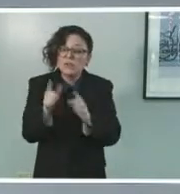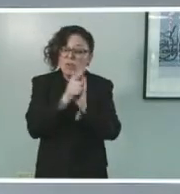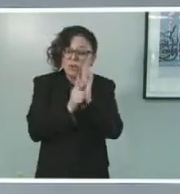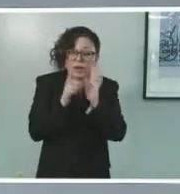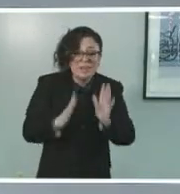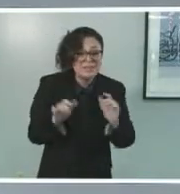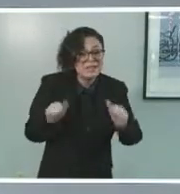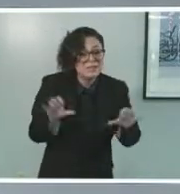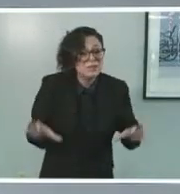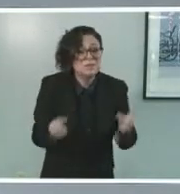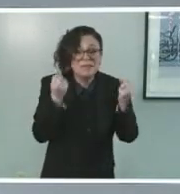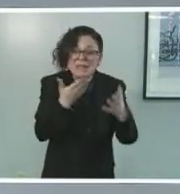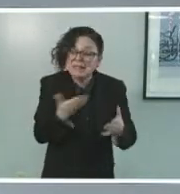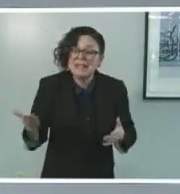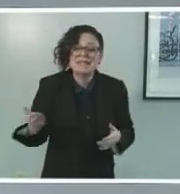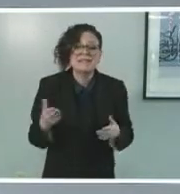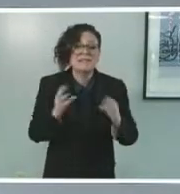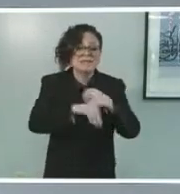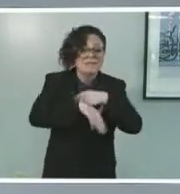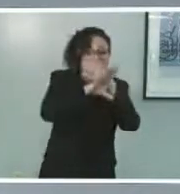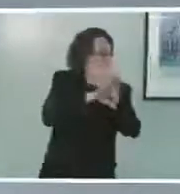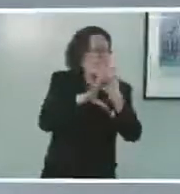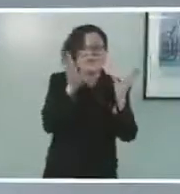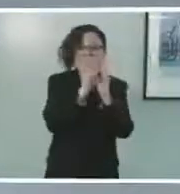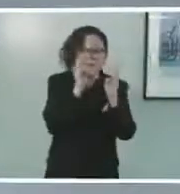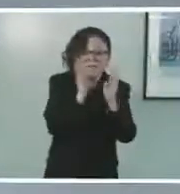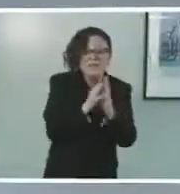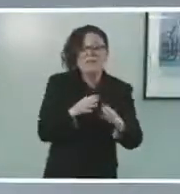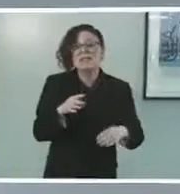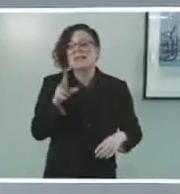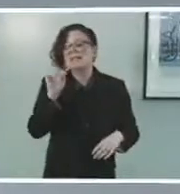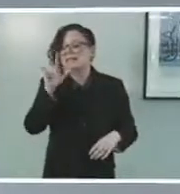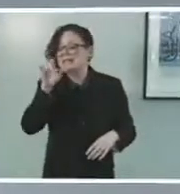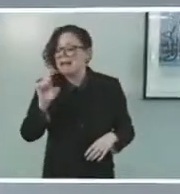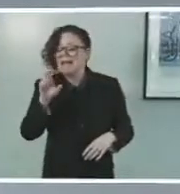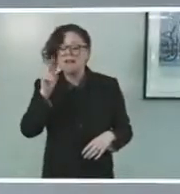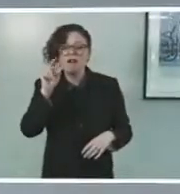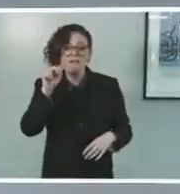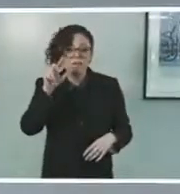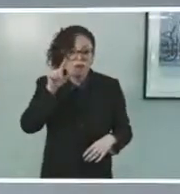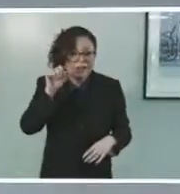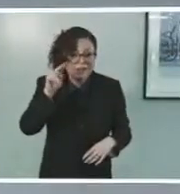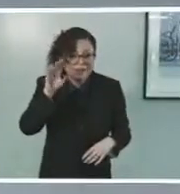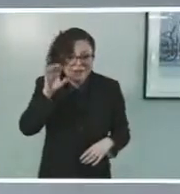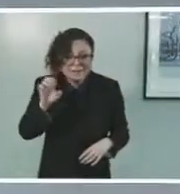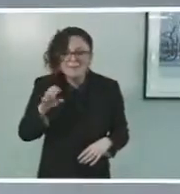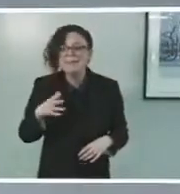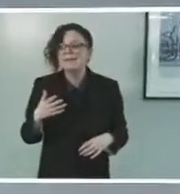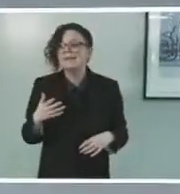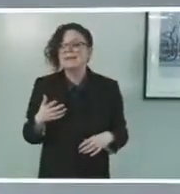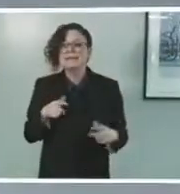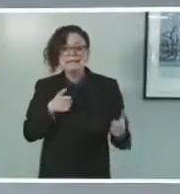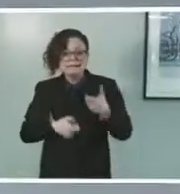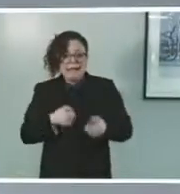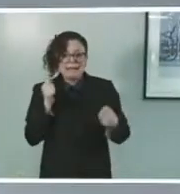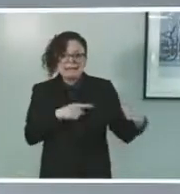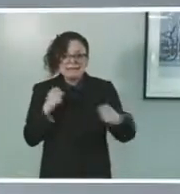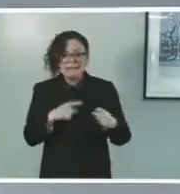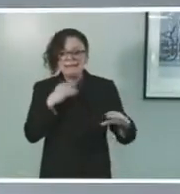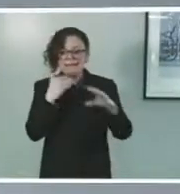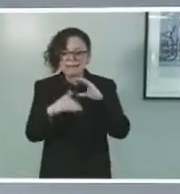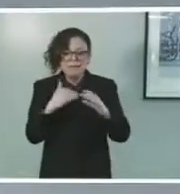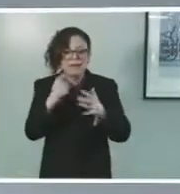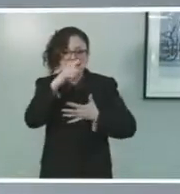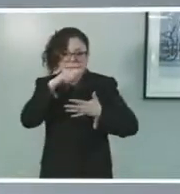video conferencing, there's teleconferencing, there's texting. So again, there are many things that they can do to avoid